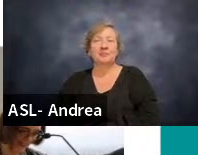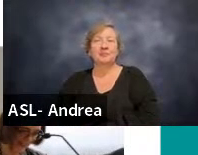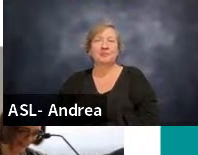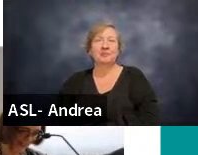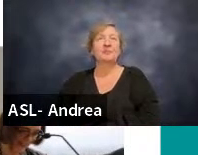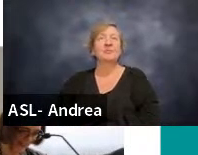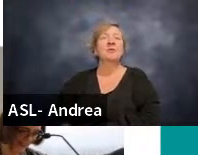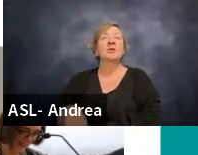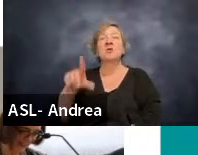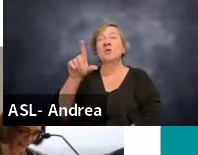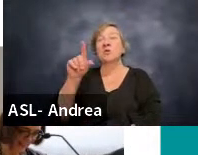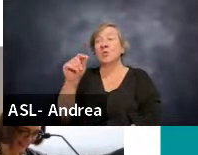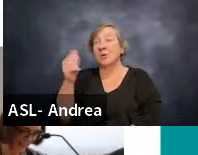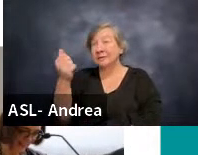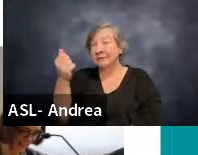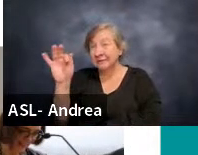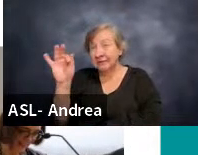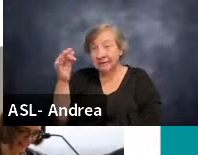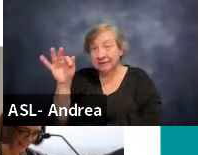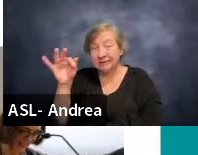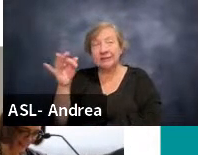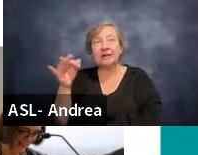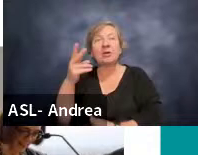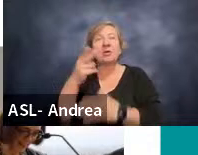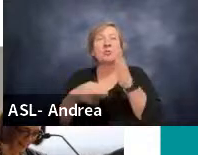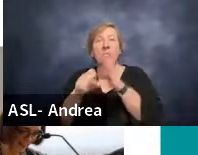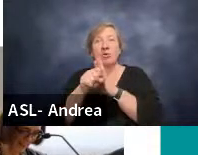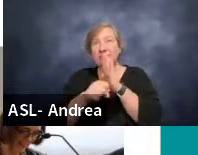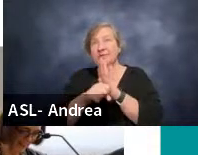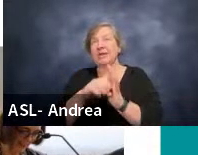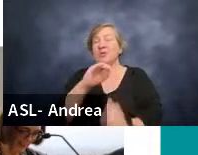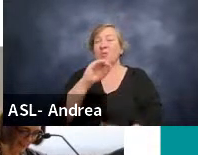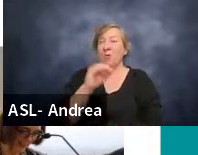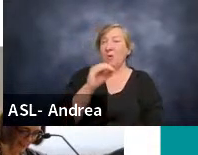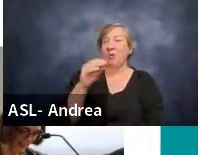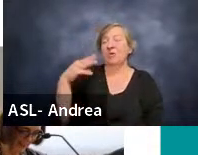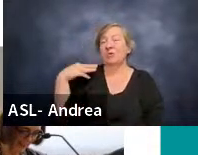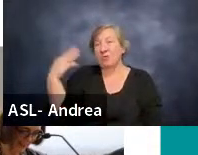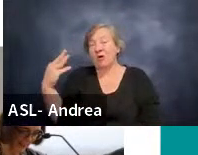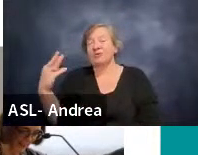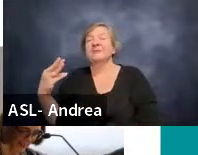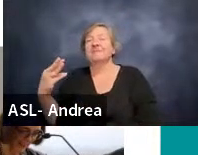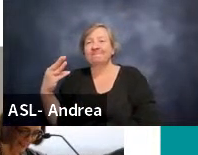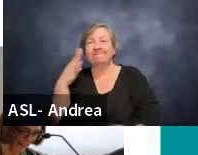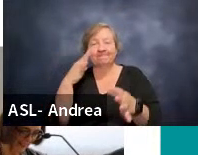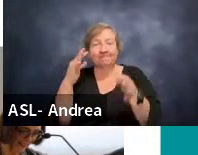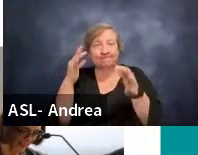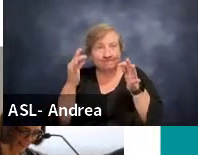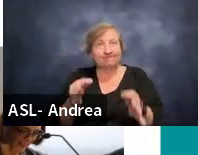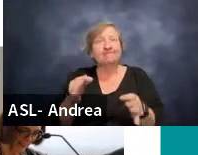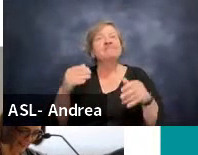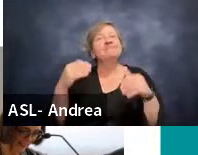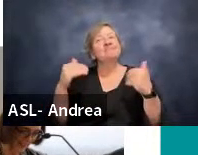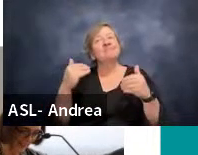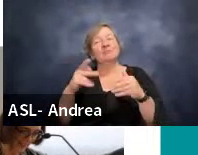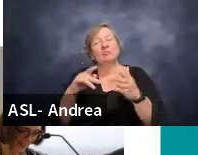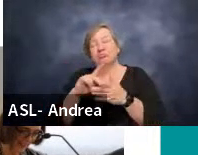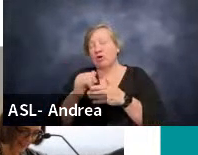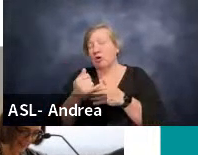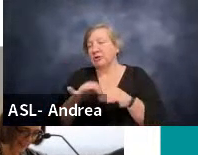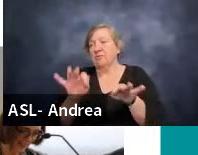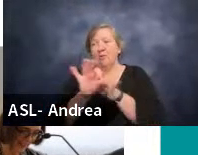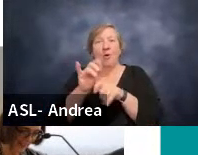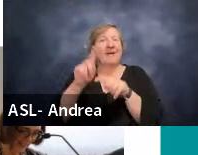In 2019, both states, Oregon and Washington, determined that this project was too important to leave